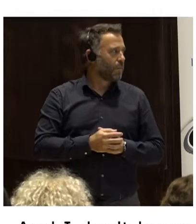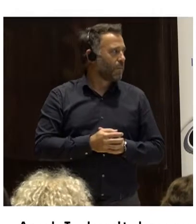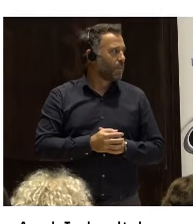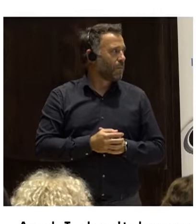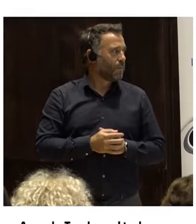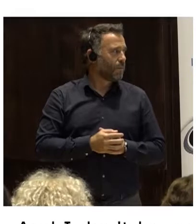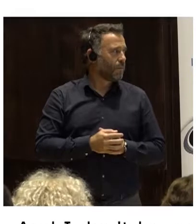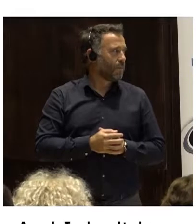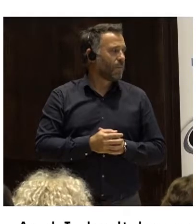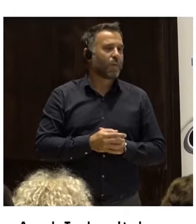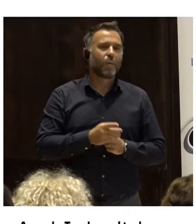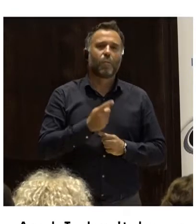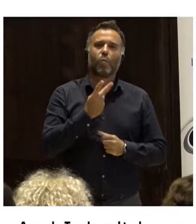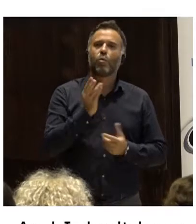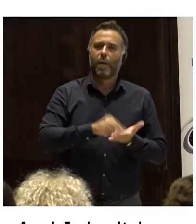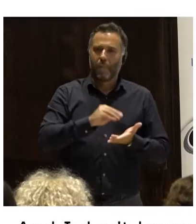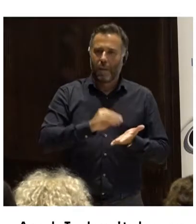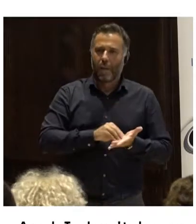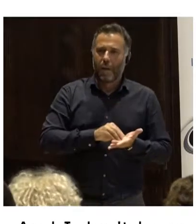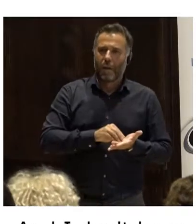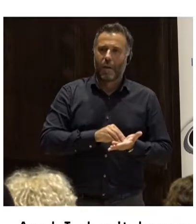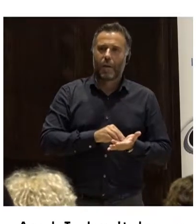Many times people think that